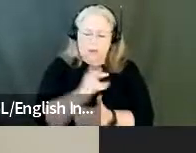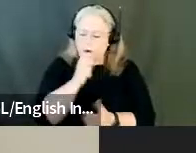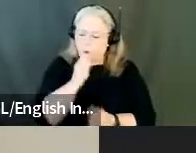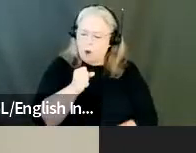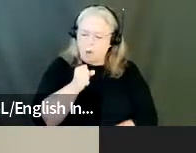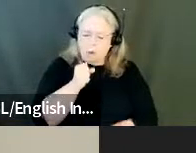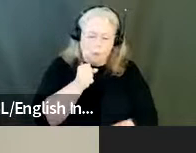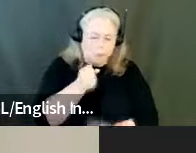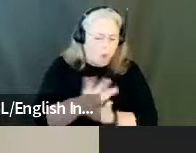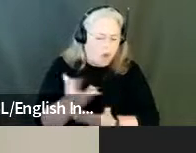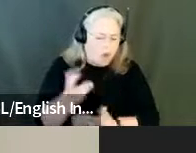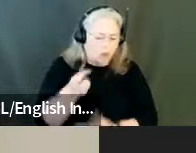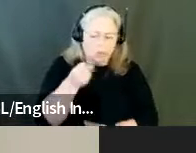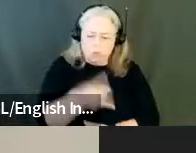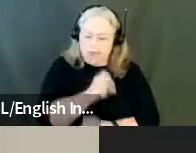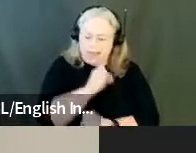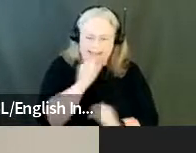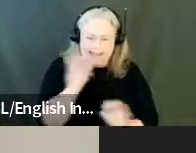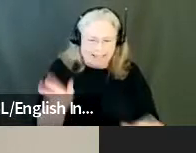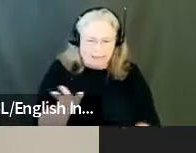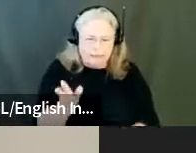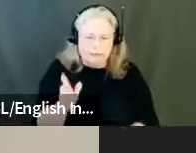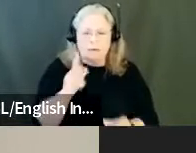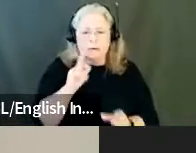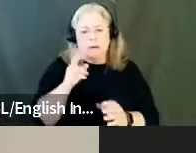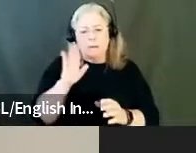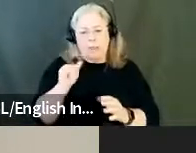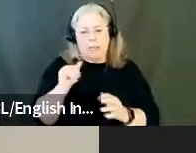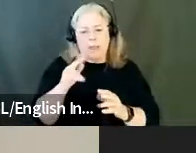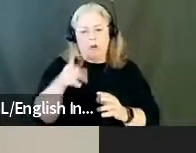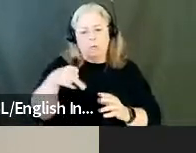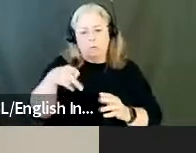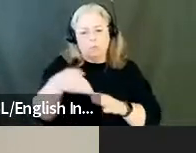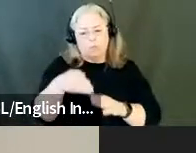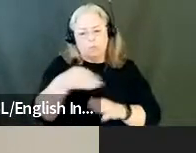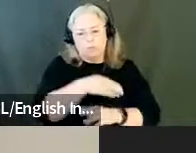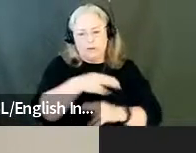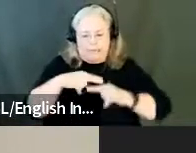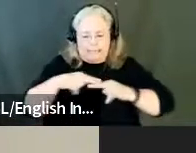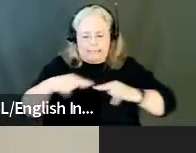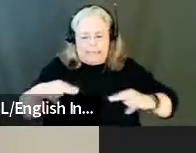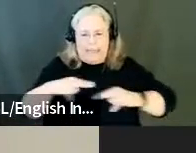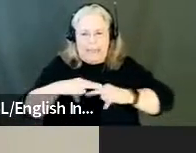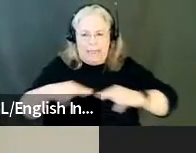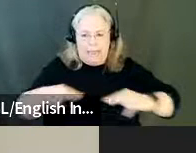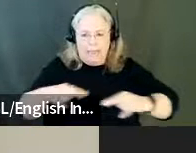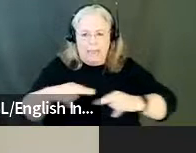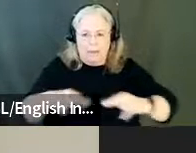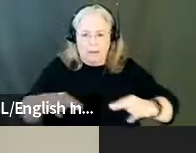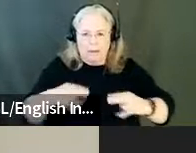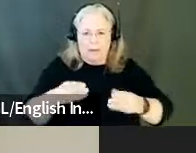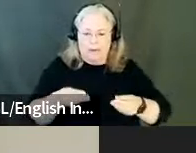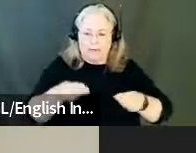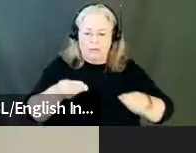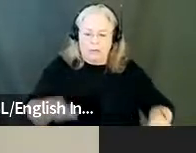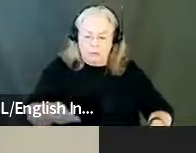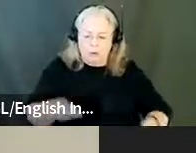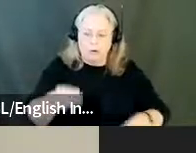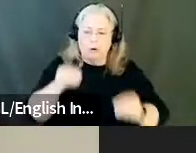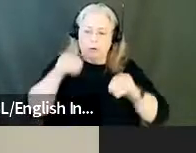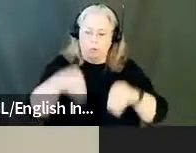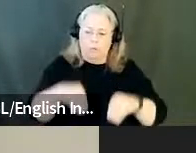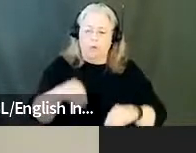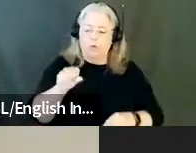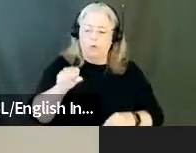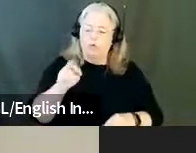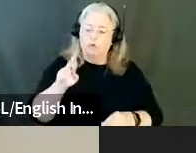could I do by pre-taping everything ahead of time and handing out these sheets and putting the score lines in?